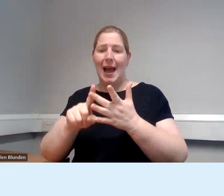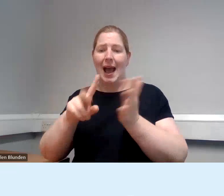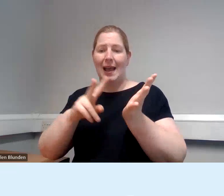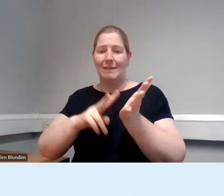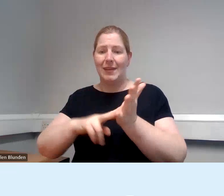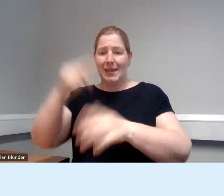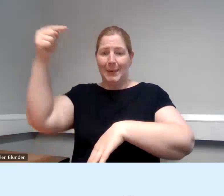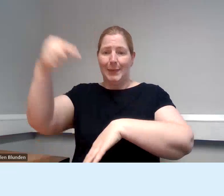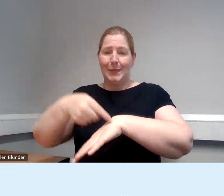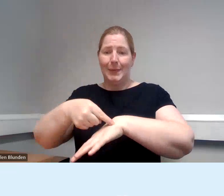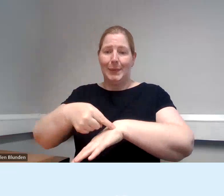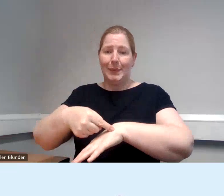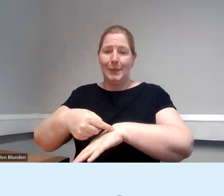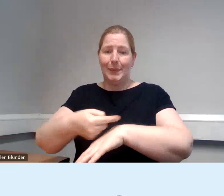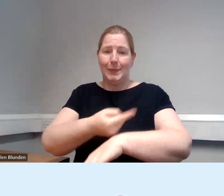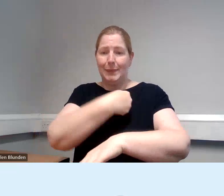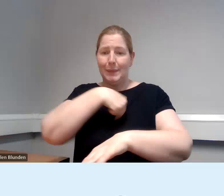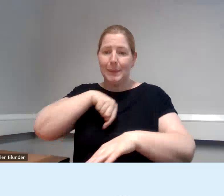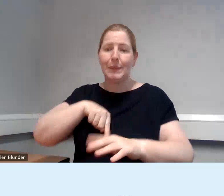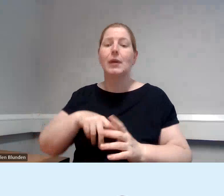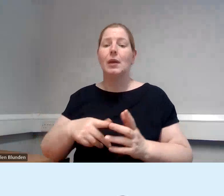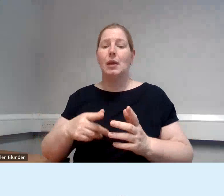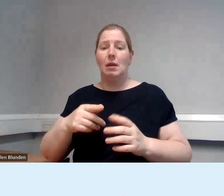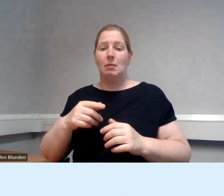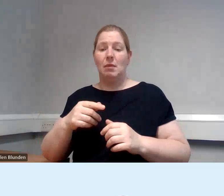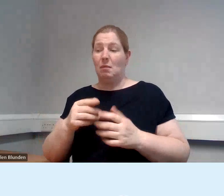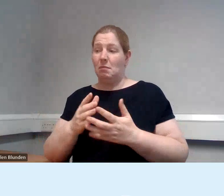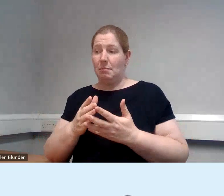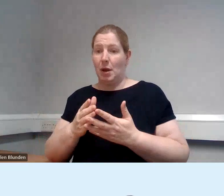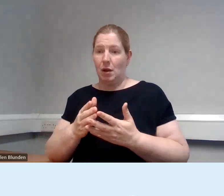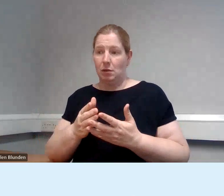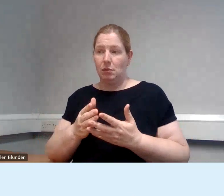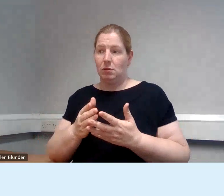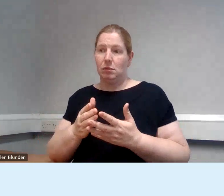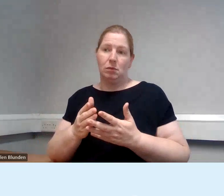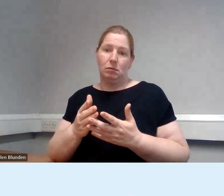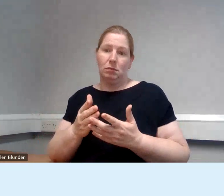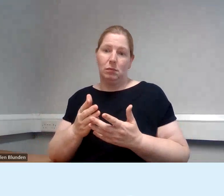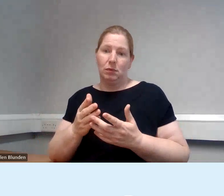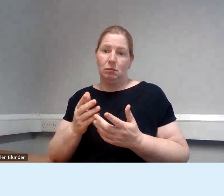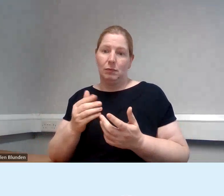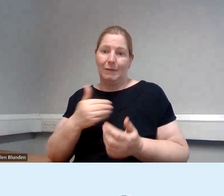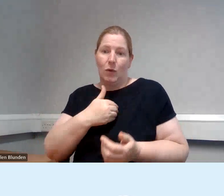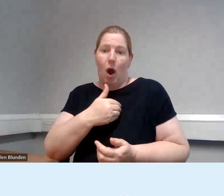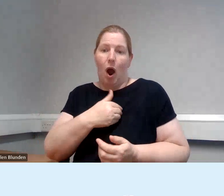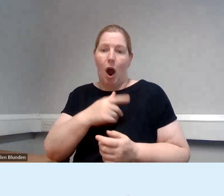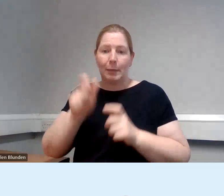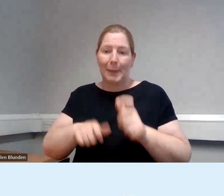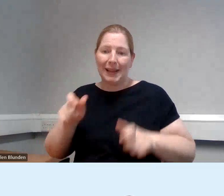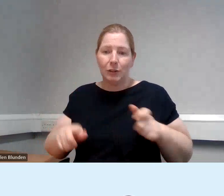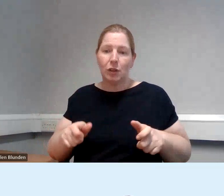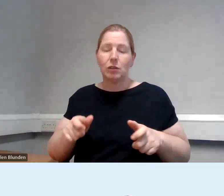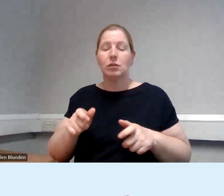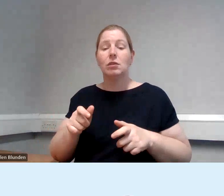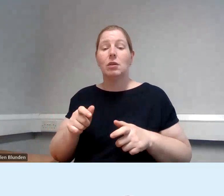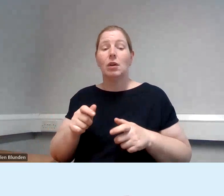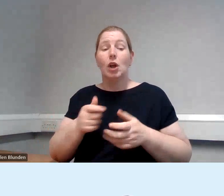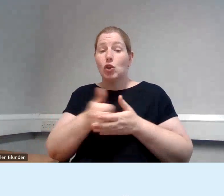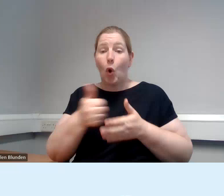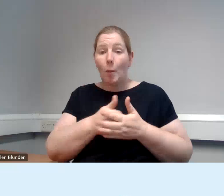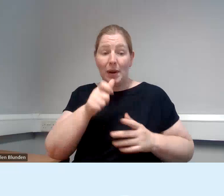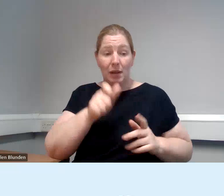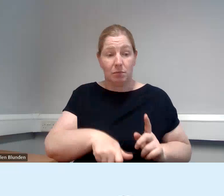those patients would have typically still gone home in the same time frame but had to travel into the hospital and out every day for up to